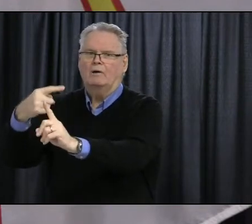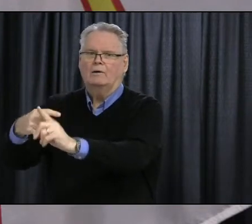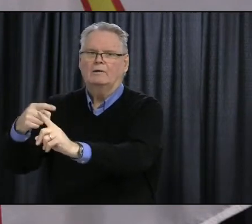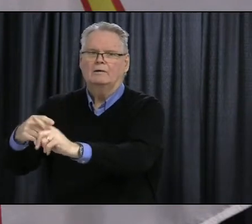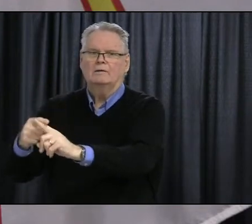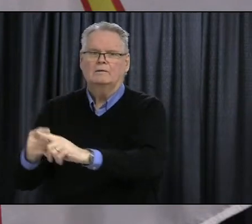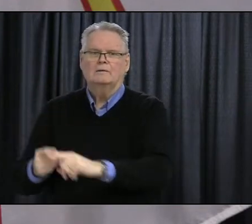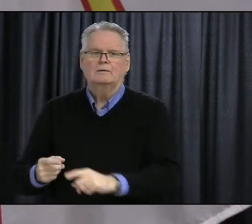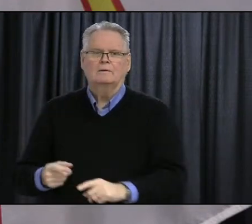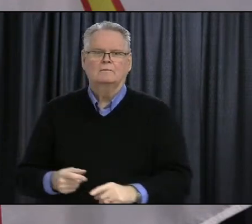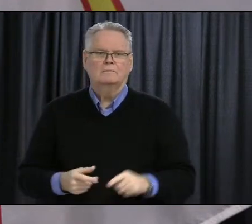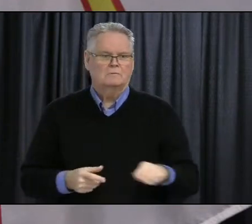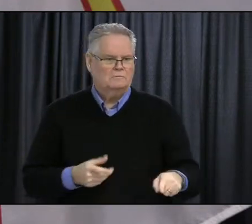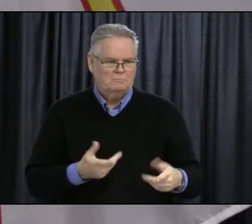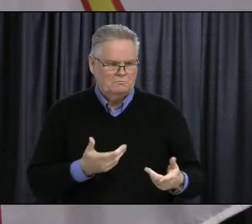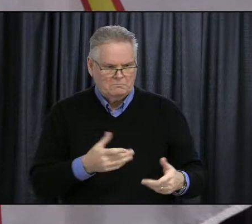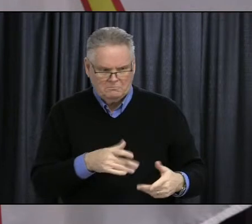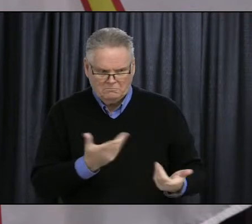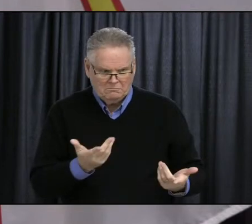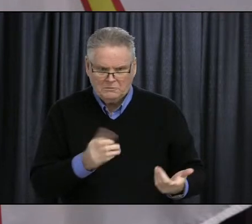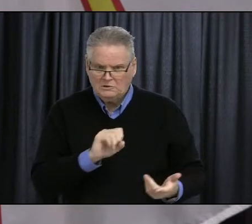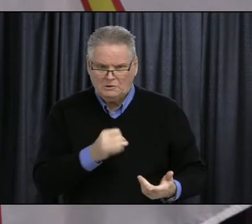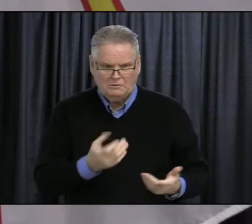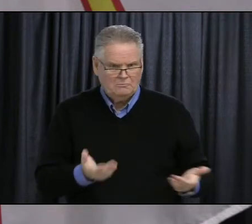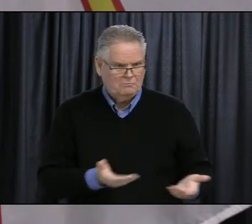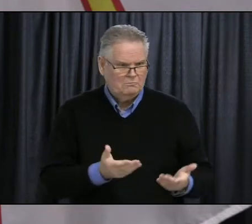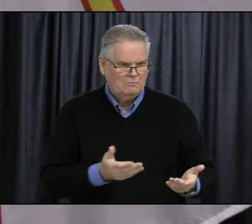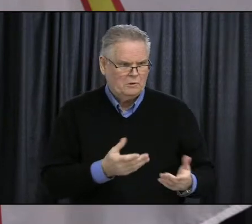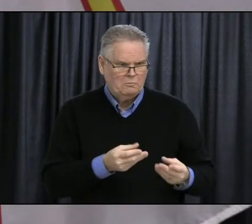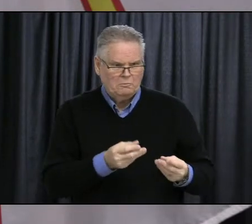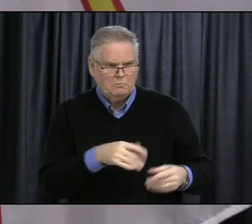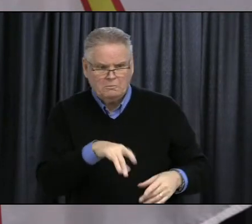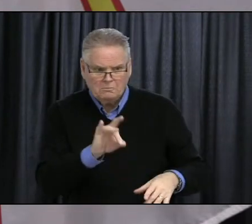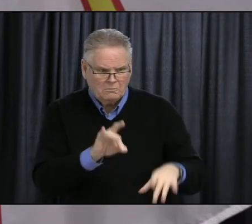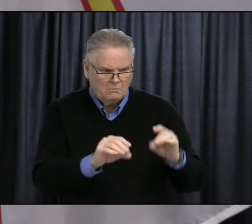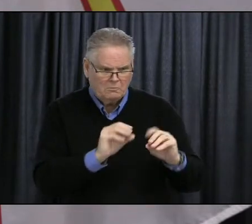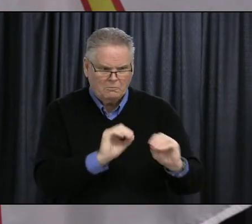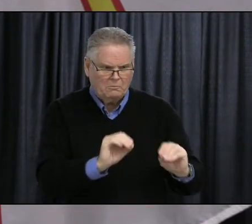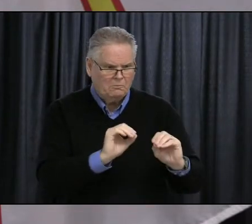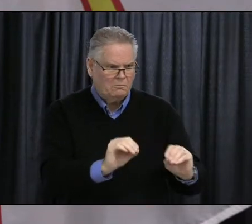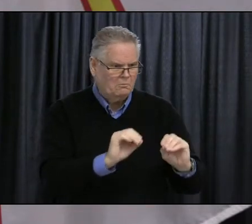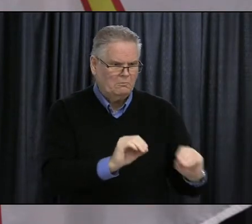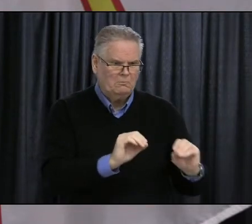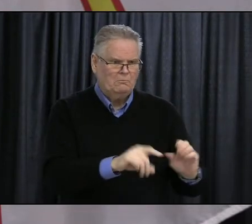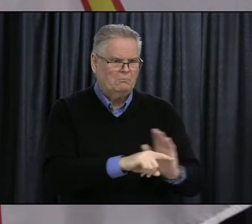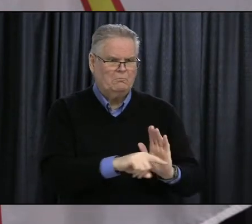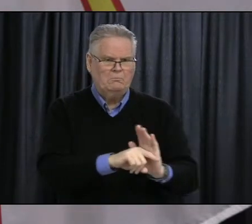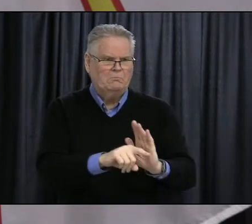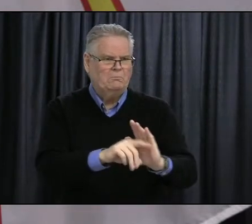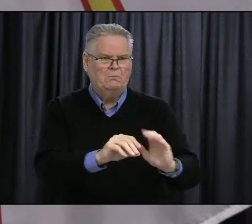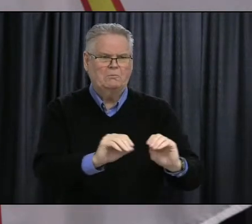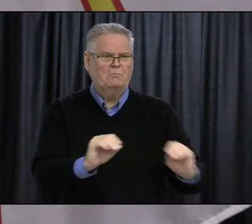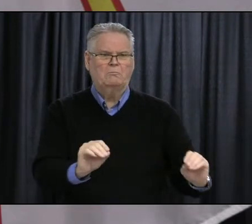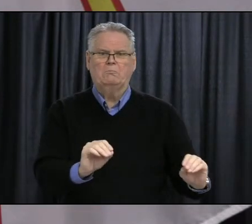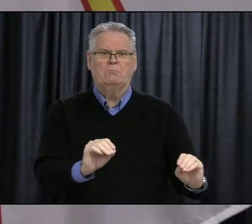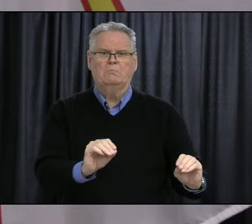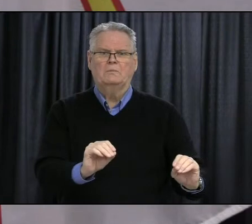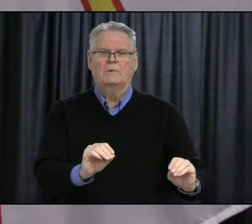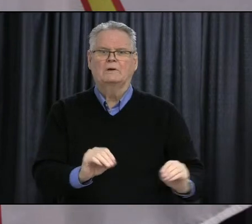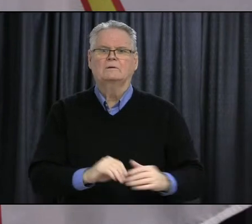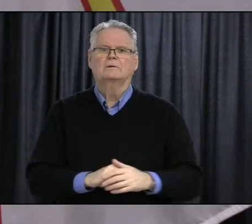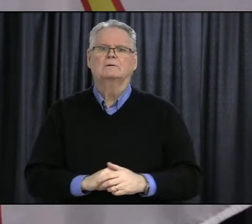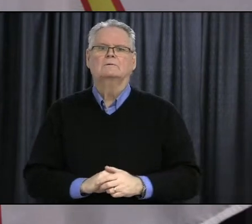to continue, and then the backward contact tracing gets done, with those 5 cases. So we don't